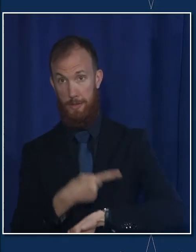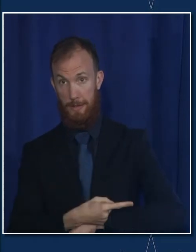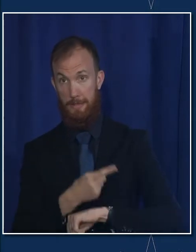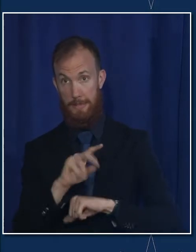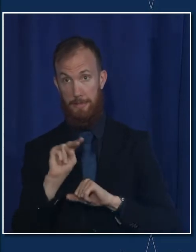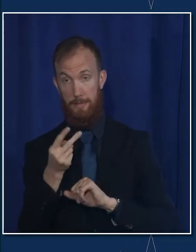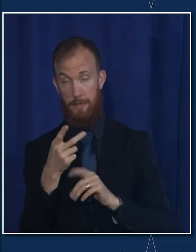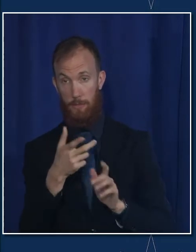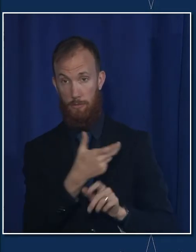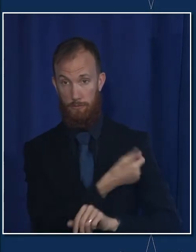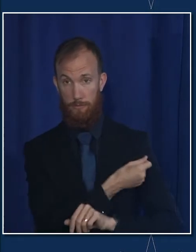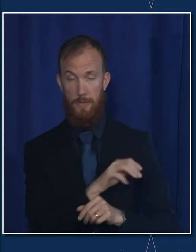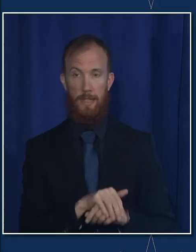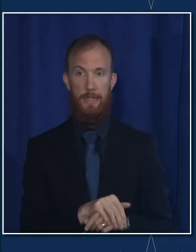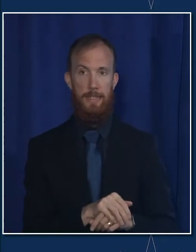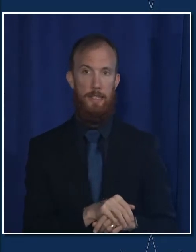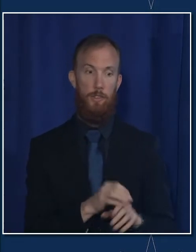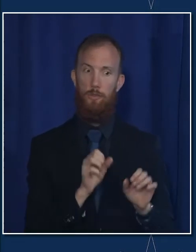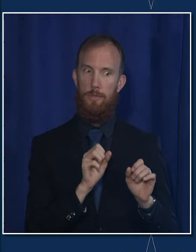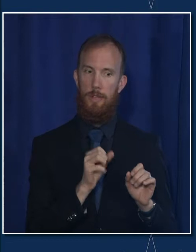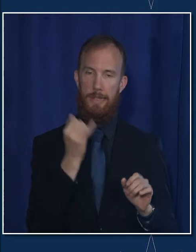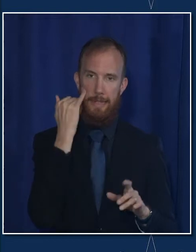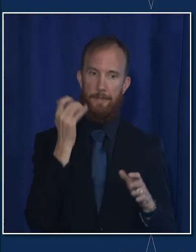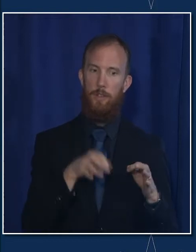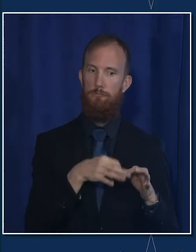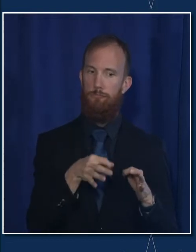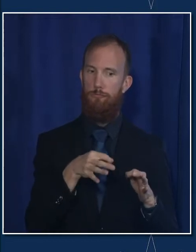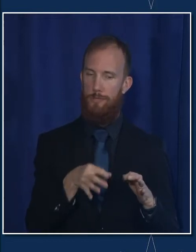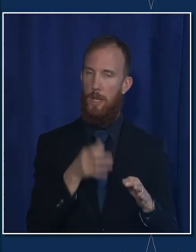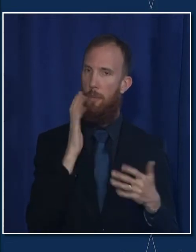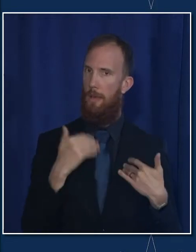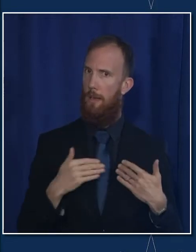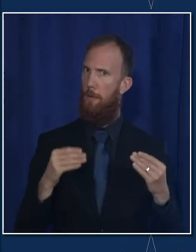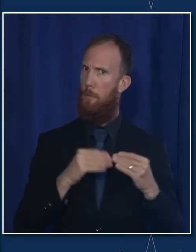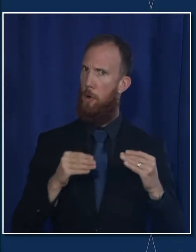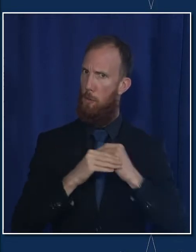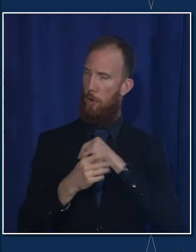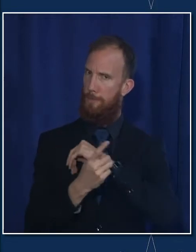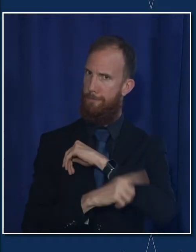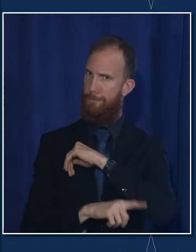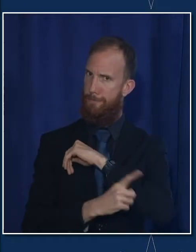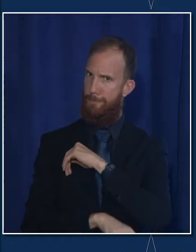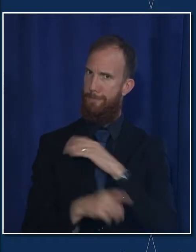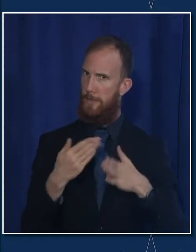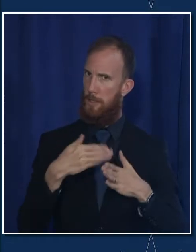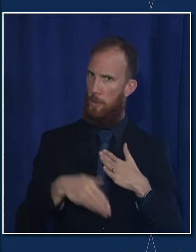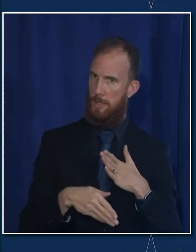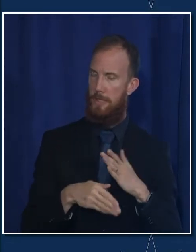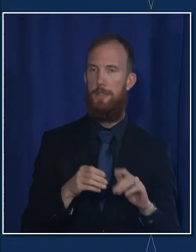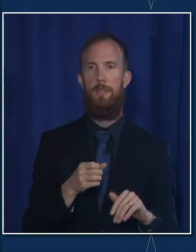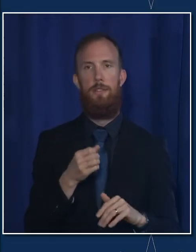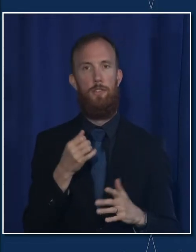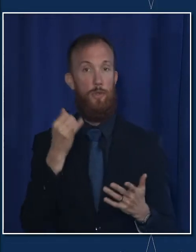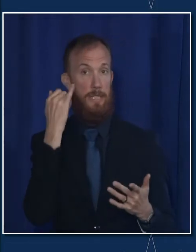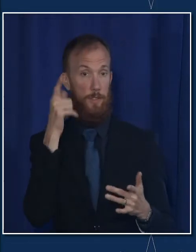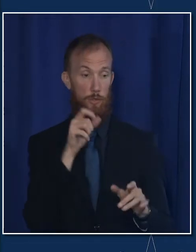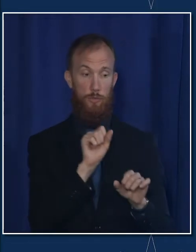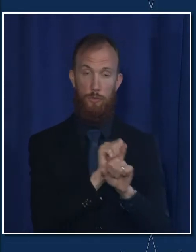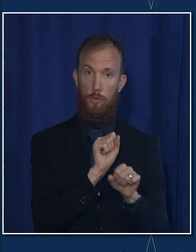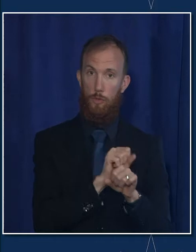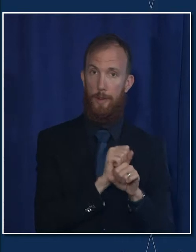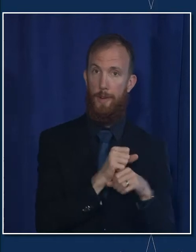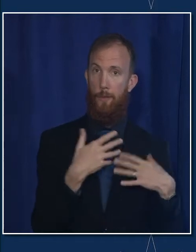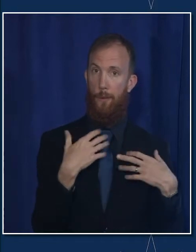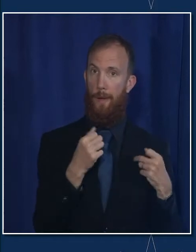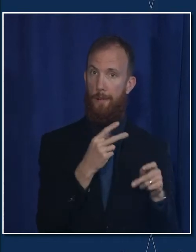to be more consequences and more follow-up where folks have not done this, but please to avoid that setting. If you do work in healthcare or in